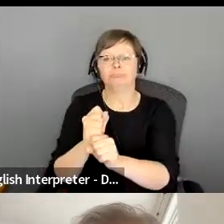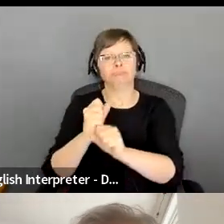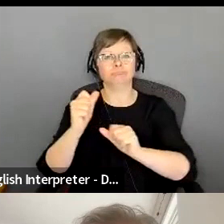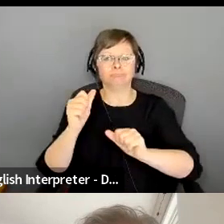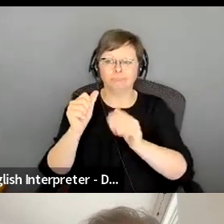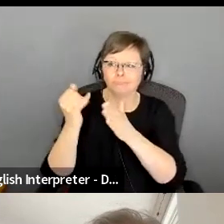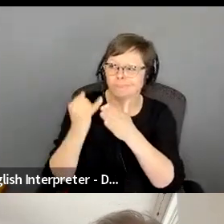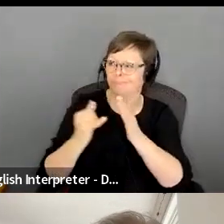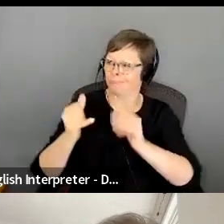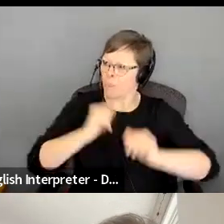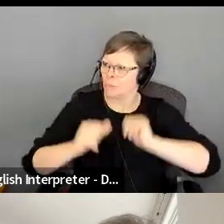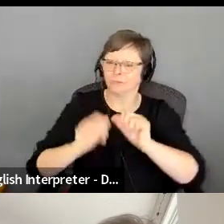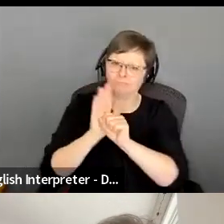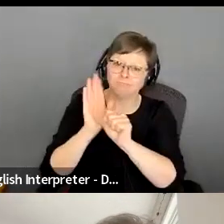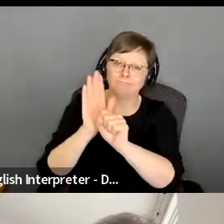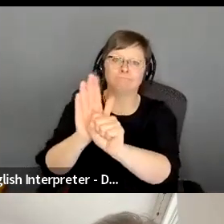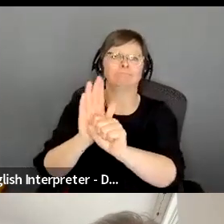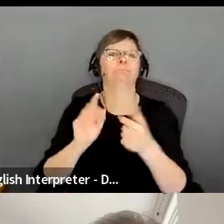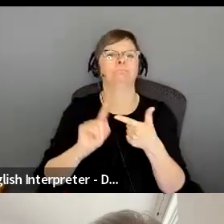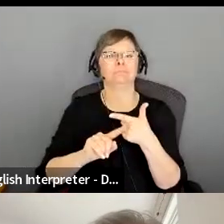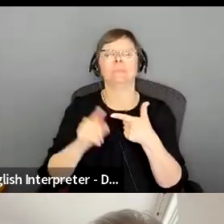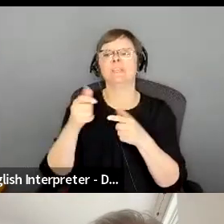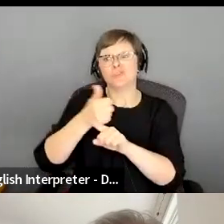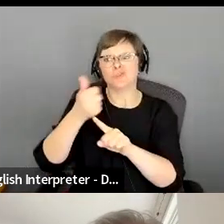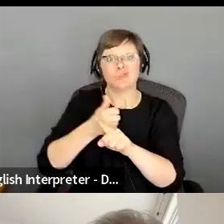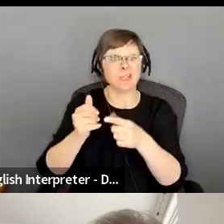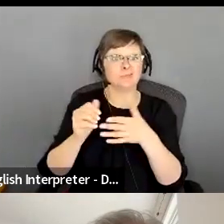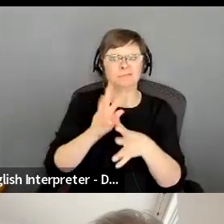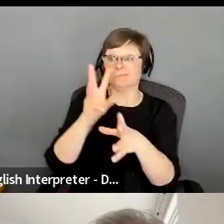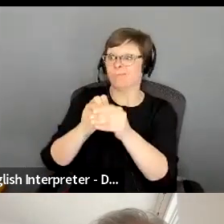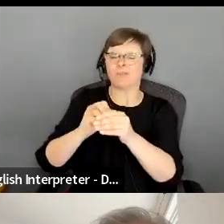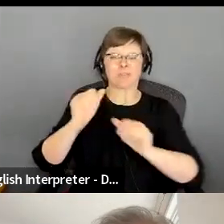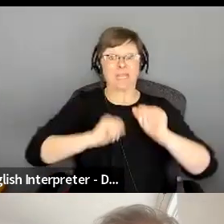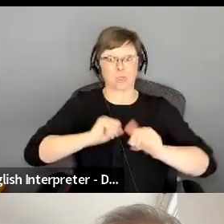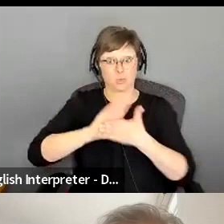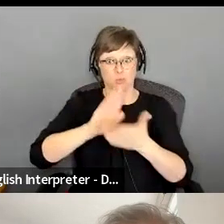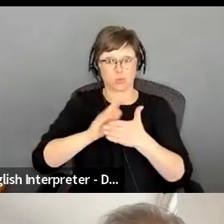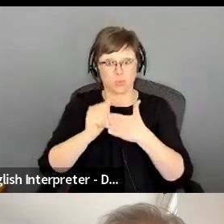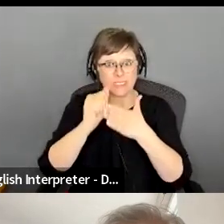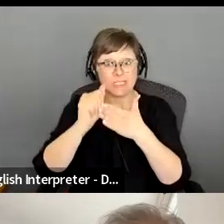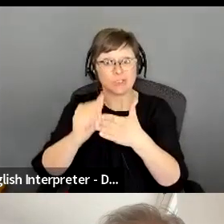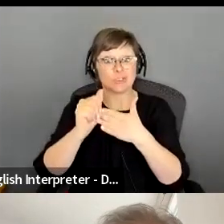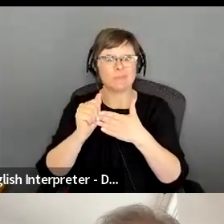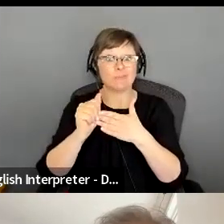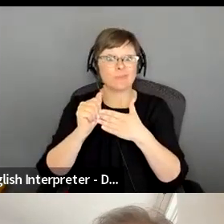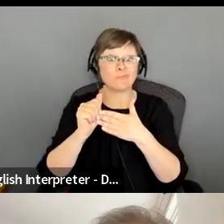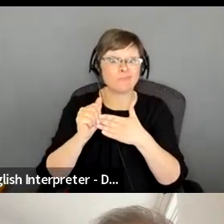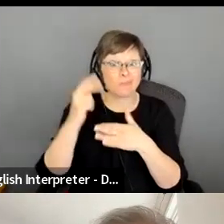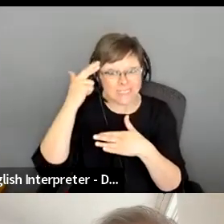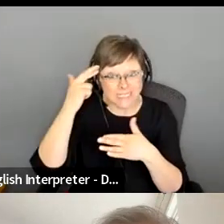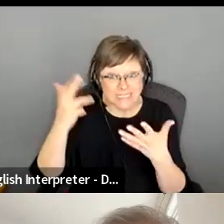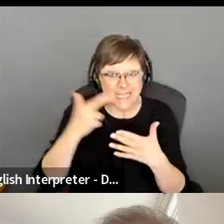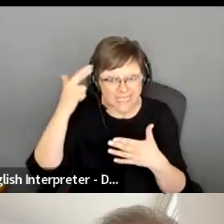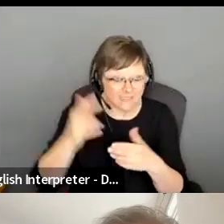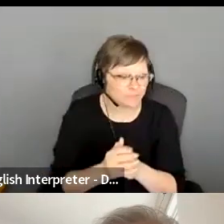a graduate of the National Theatre School's Artistic Leadership Residency,